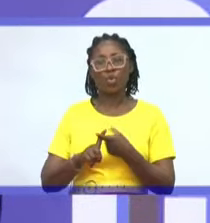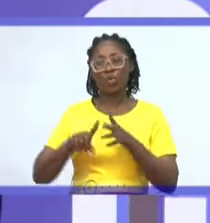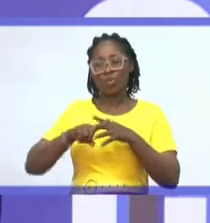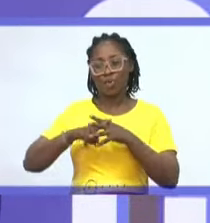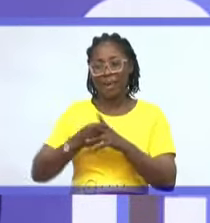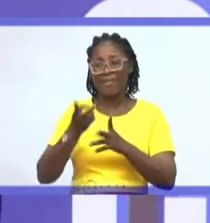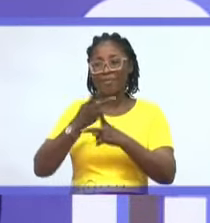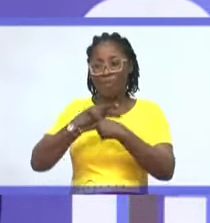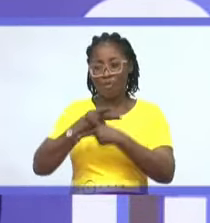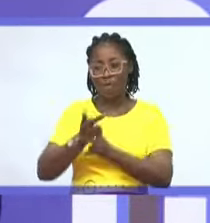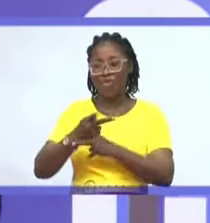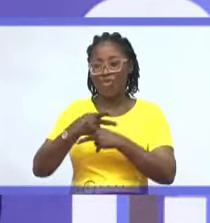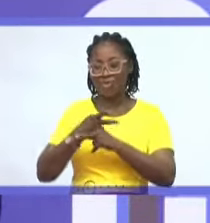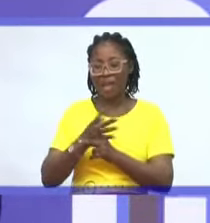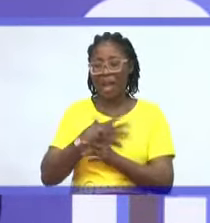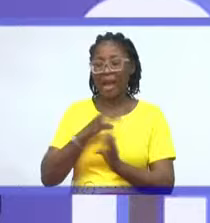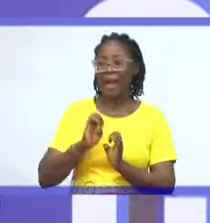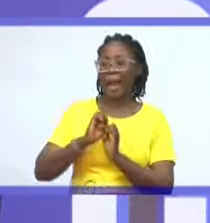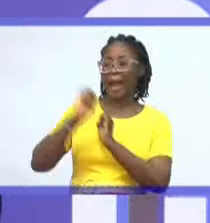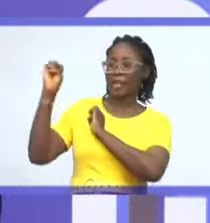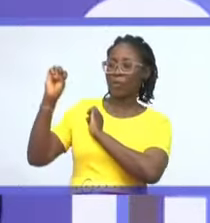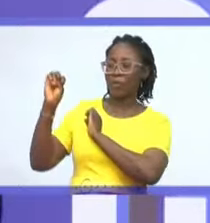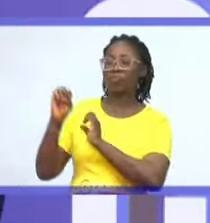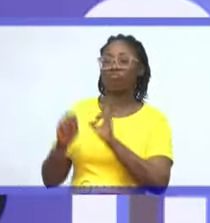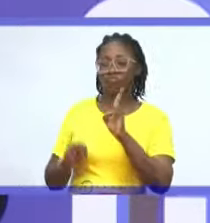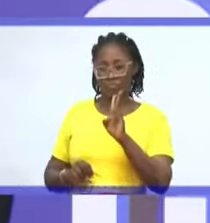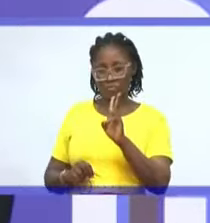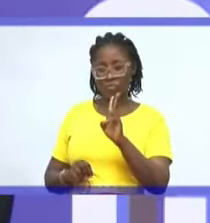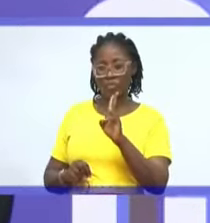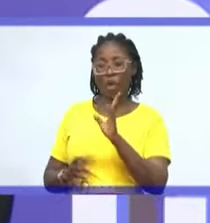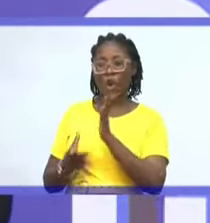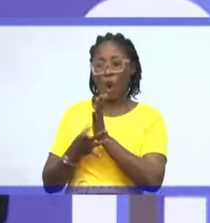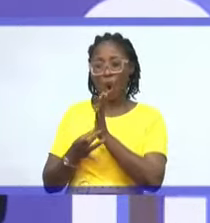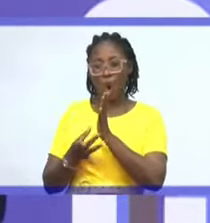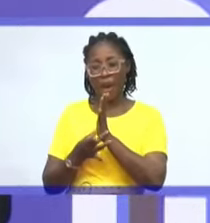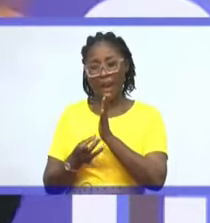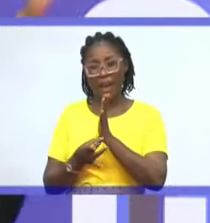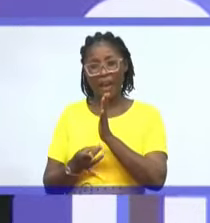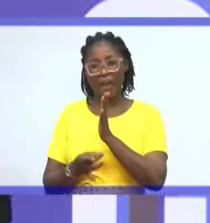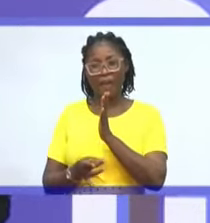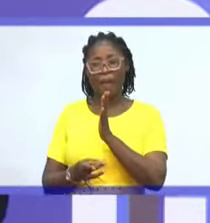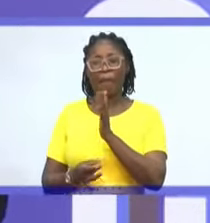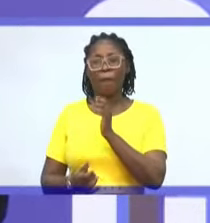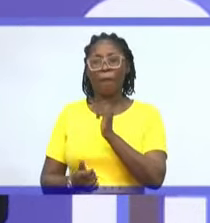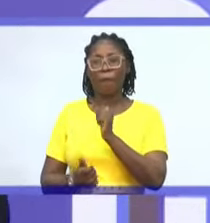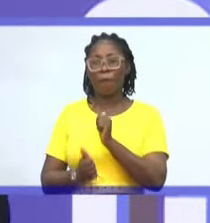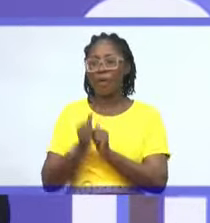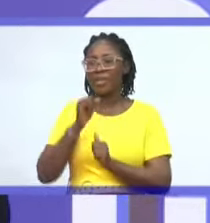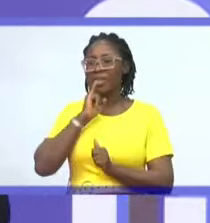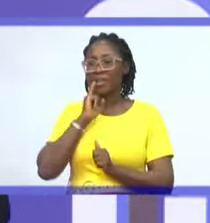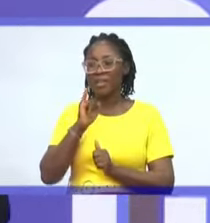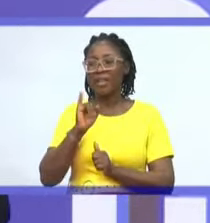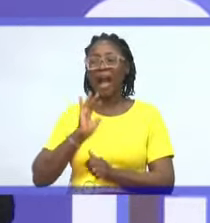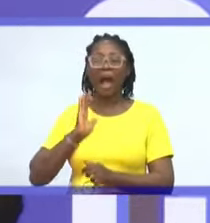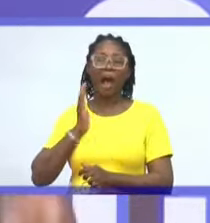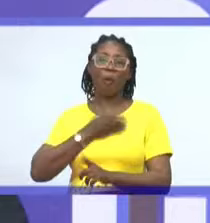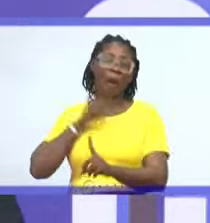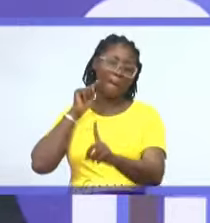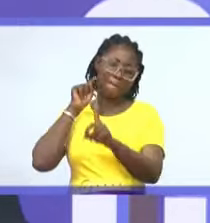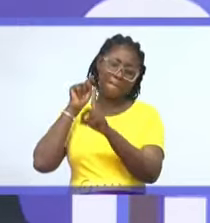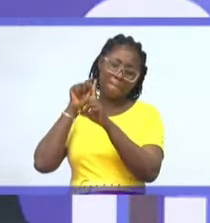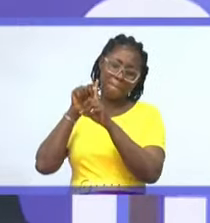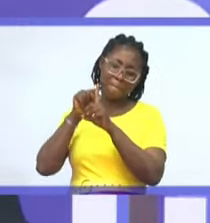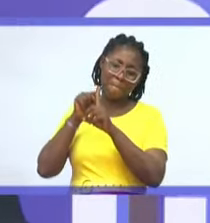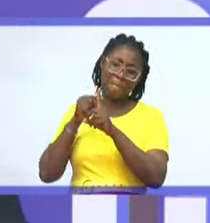start producing and exporting. Two, oil, which ordinarily is your main source